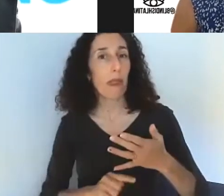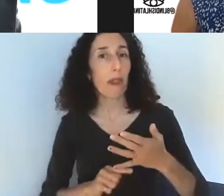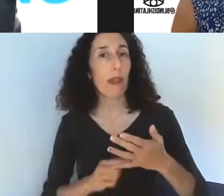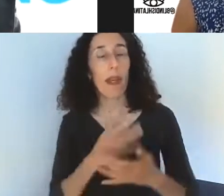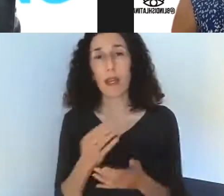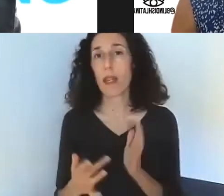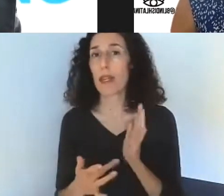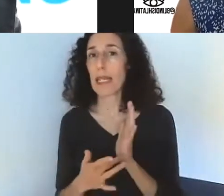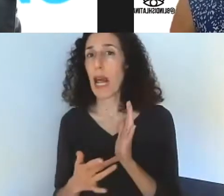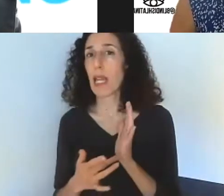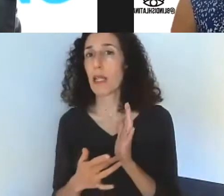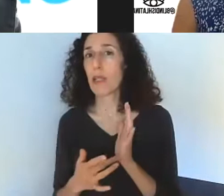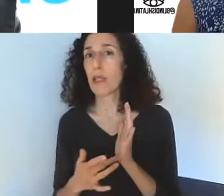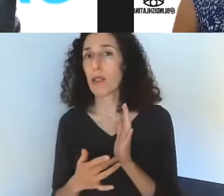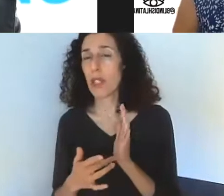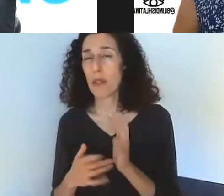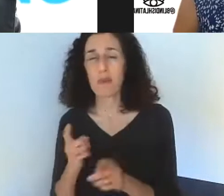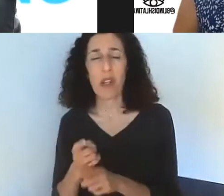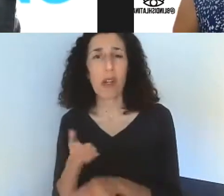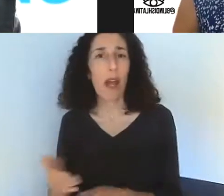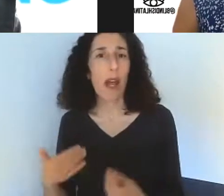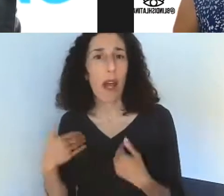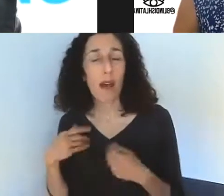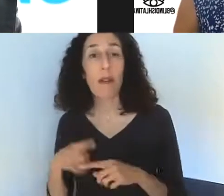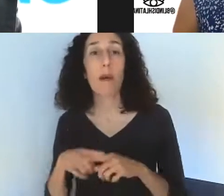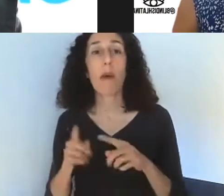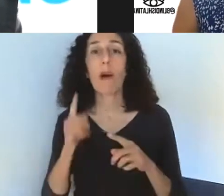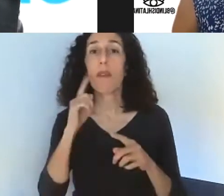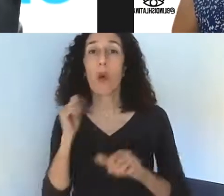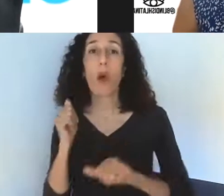of diversity and equity conversations and initiative?